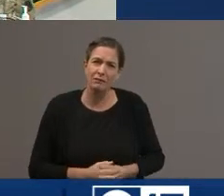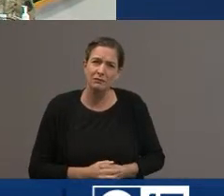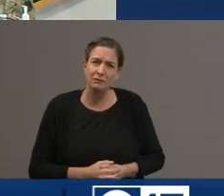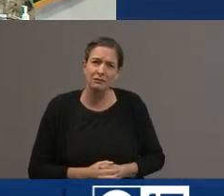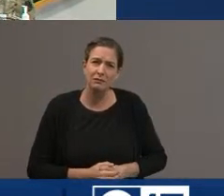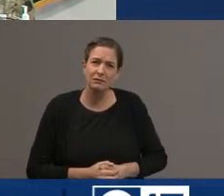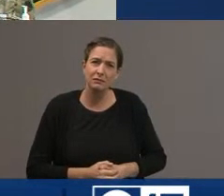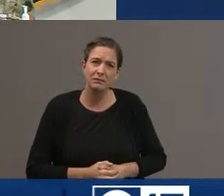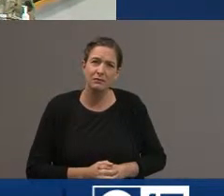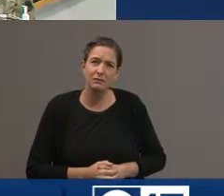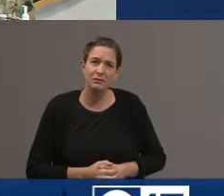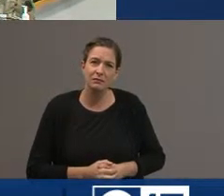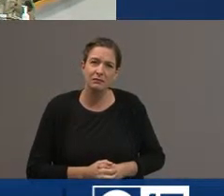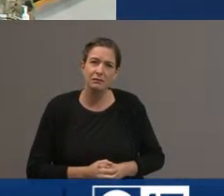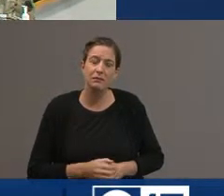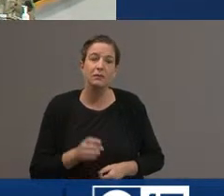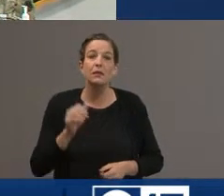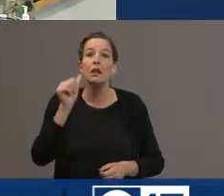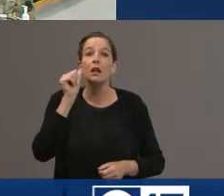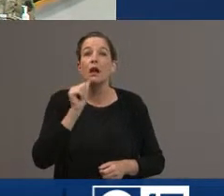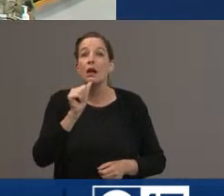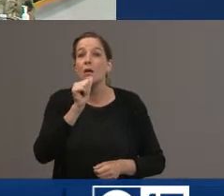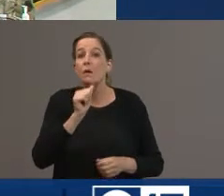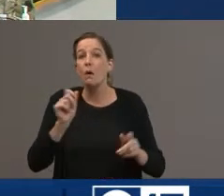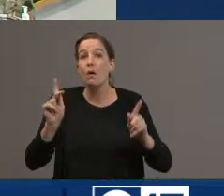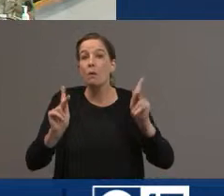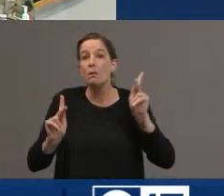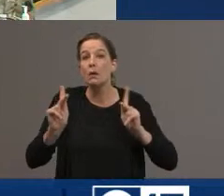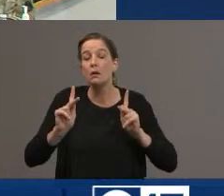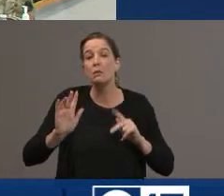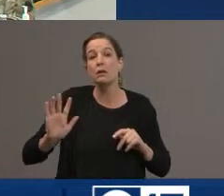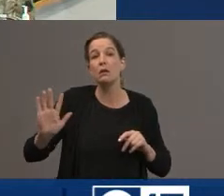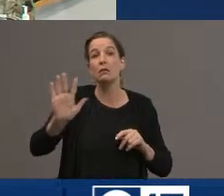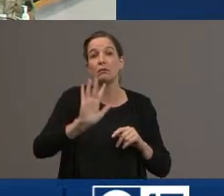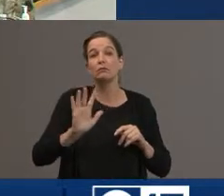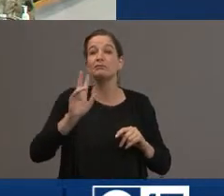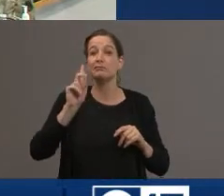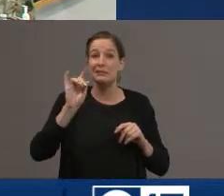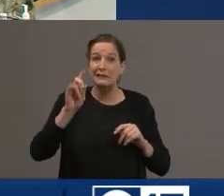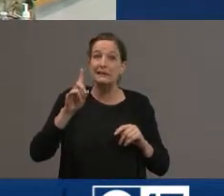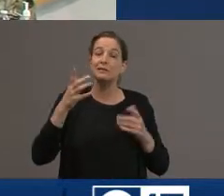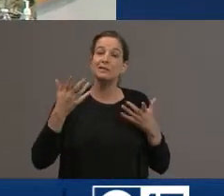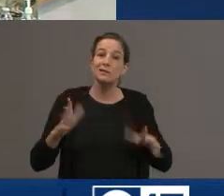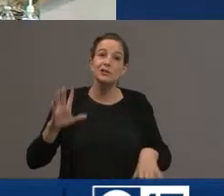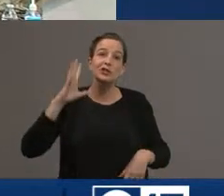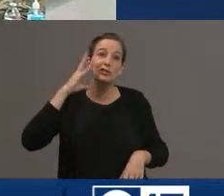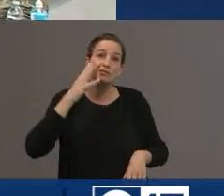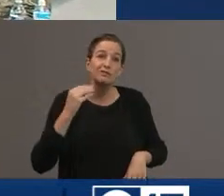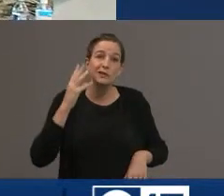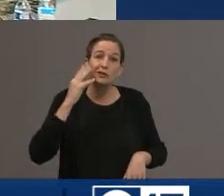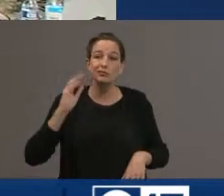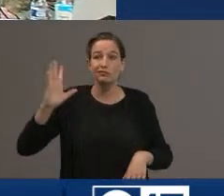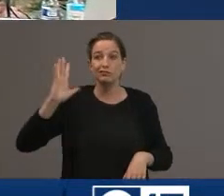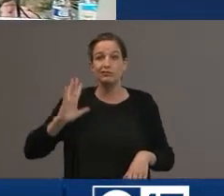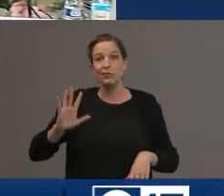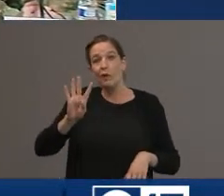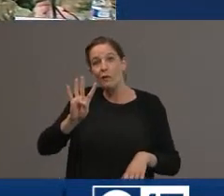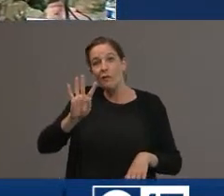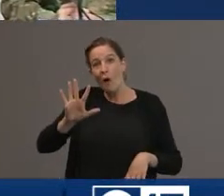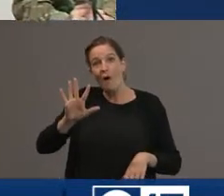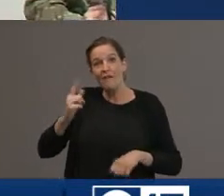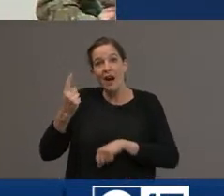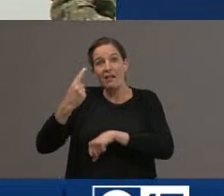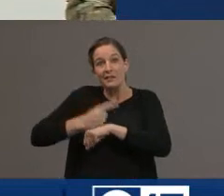Now, Arizonans had 45 days of a stay-at-home order. Stay home,